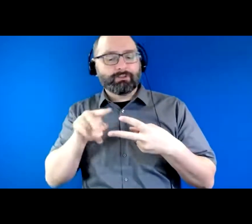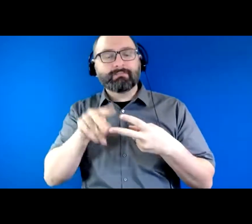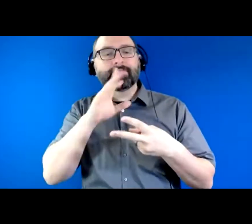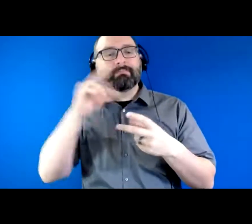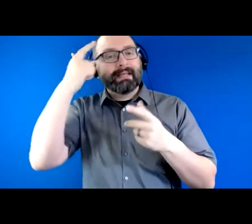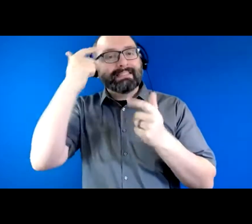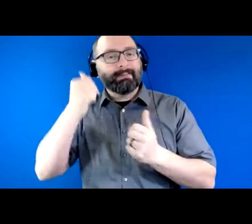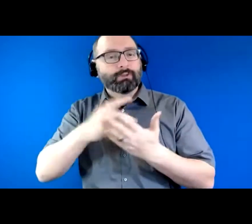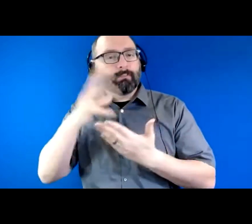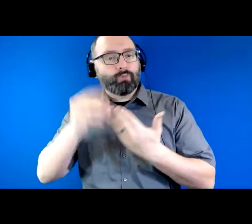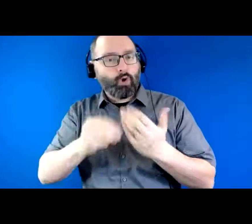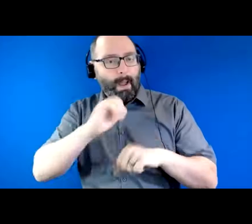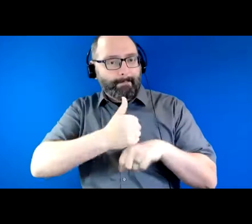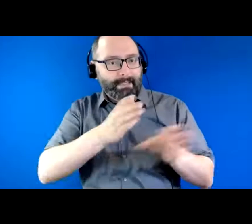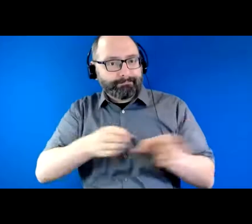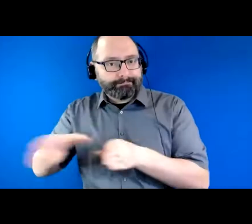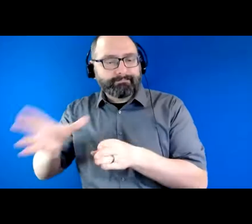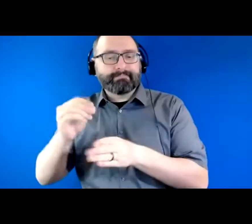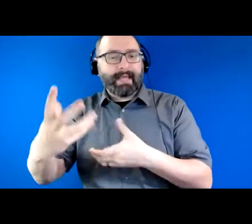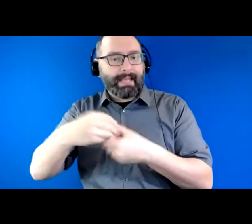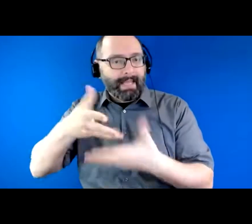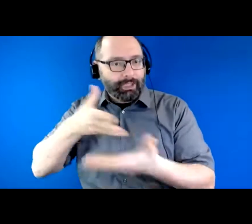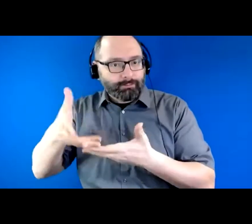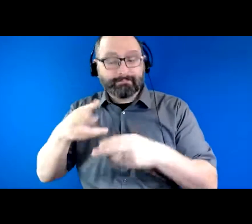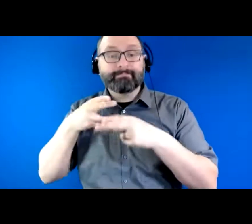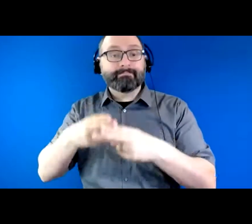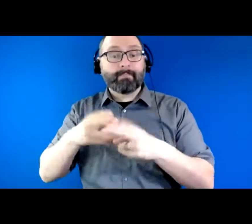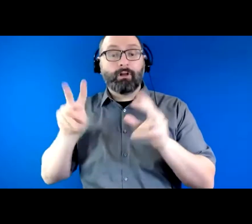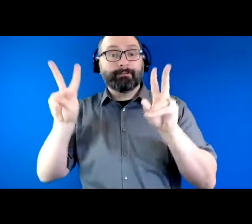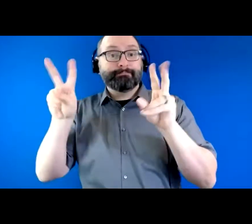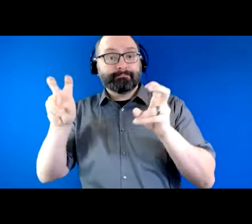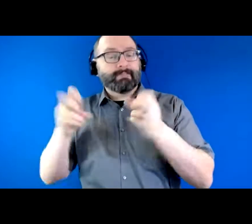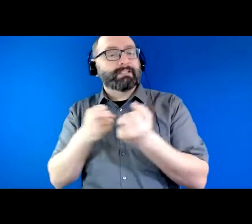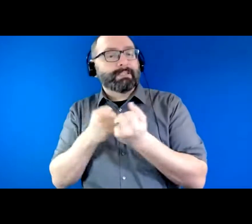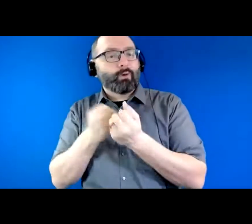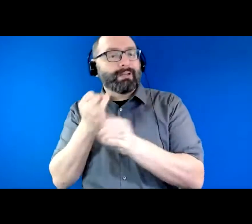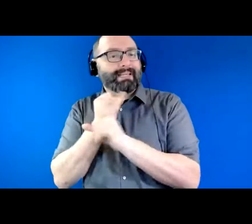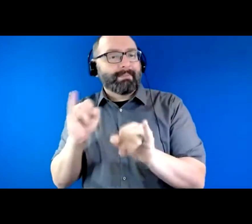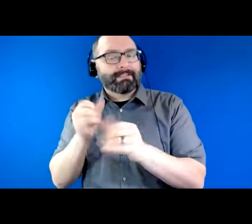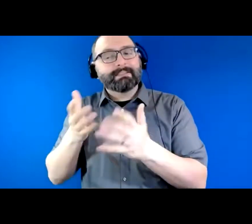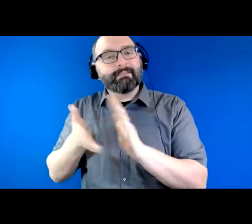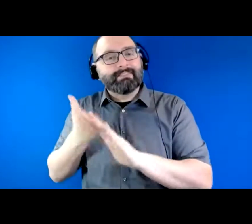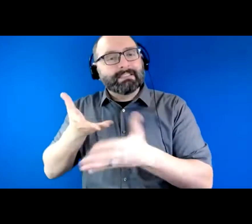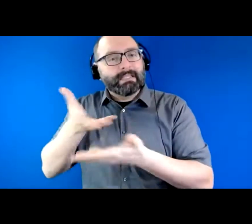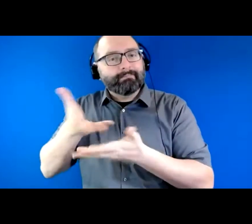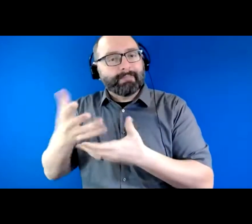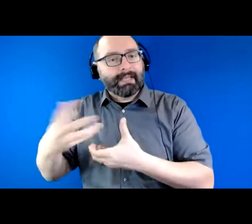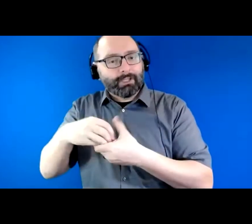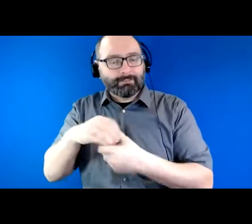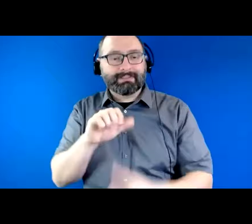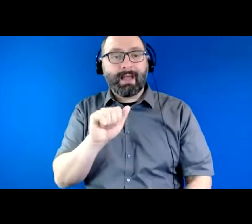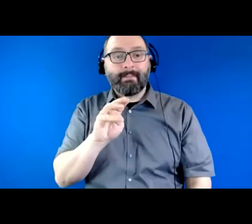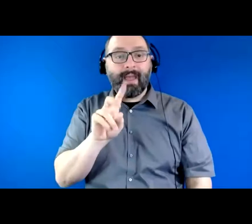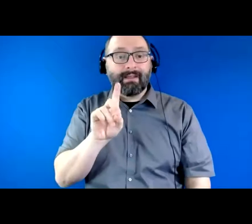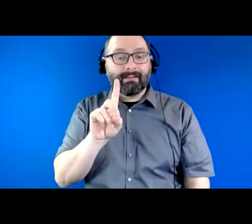dementia programming and engagement in a talk called Supporting Independence and Facilitating Engagement by Amanda